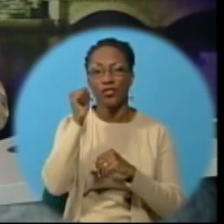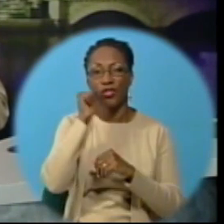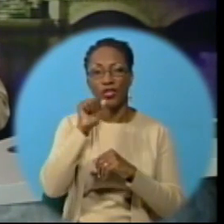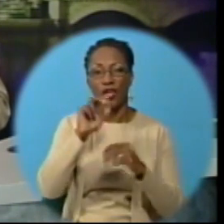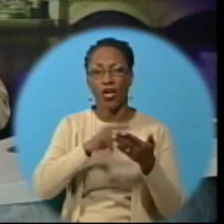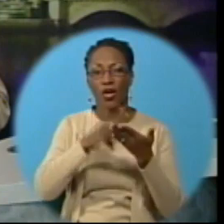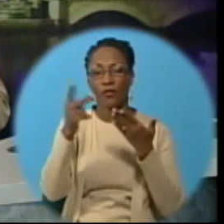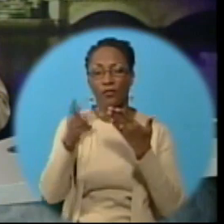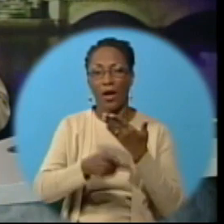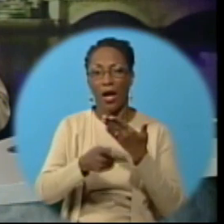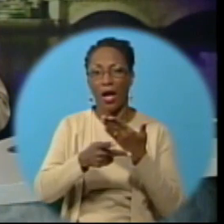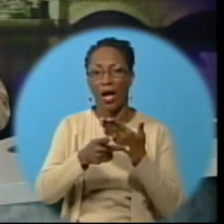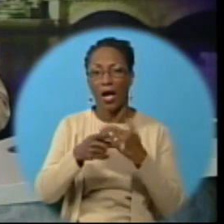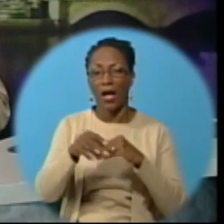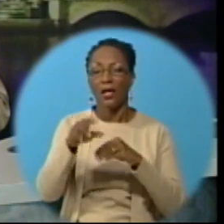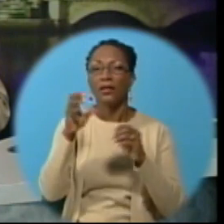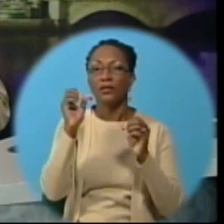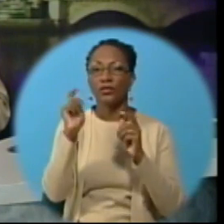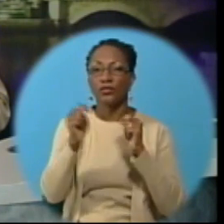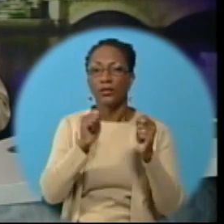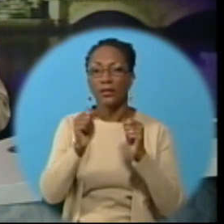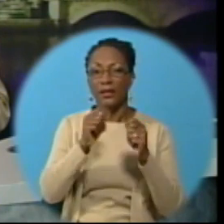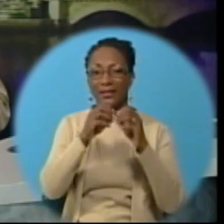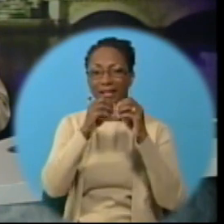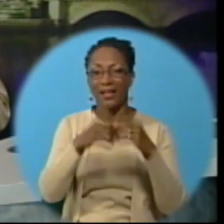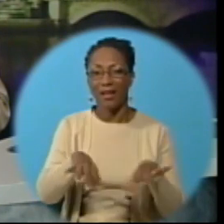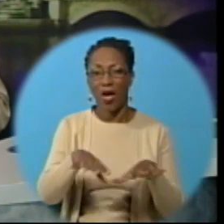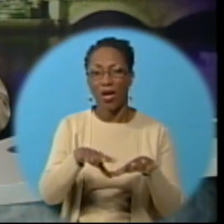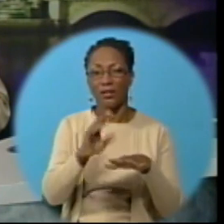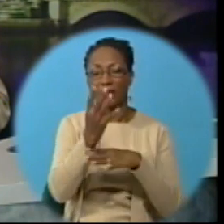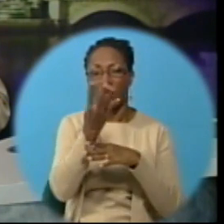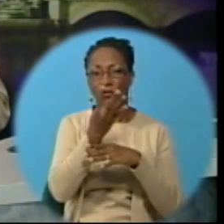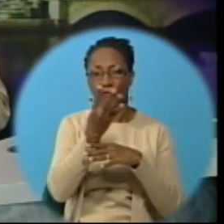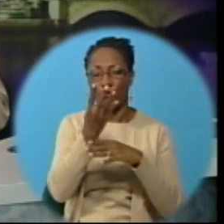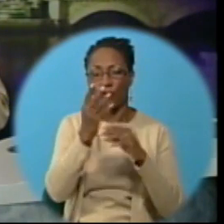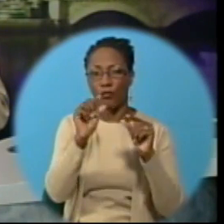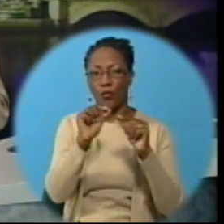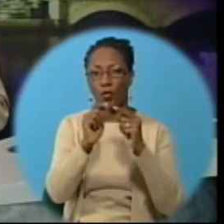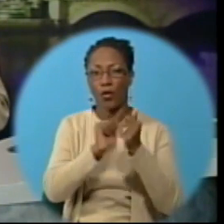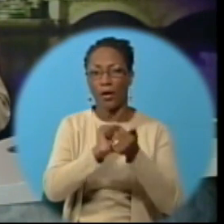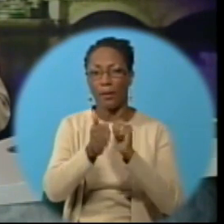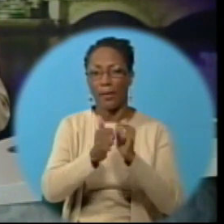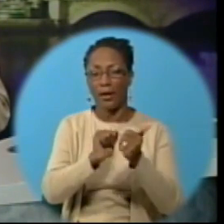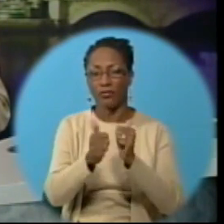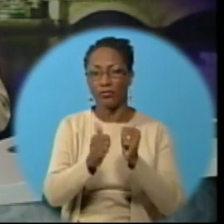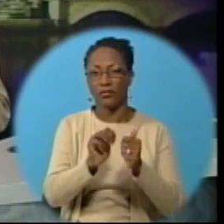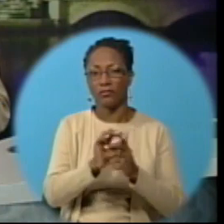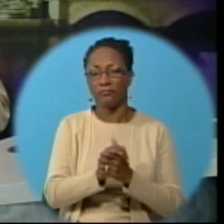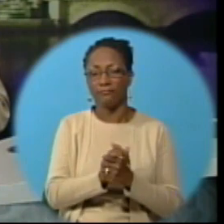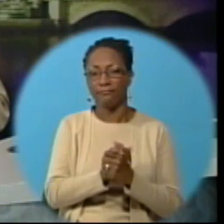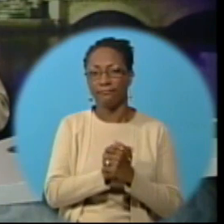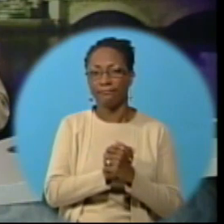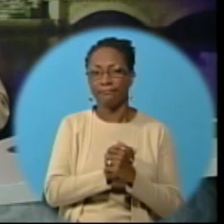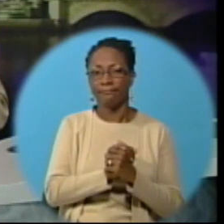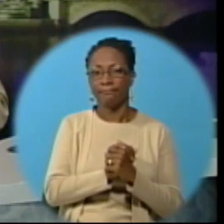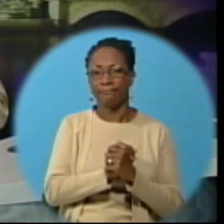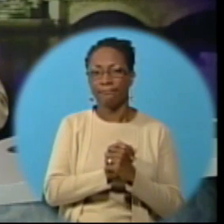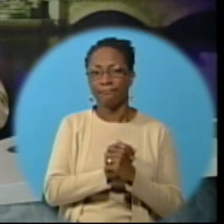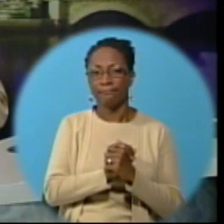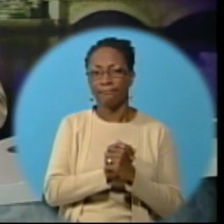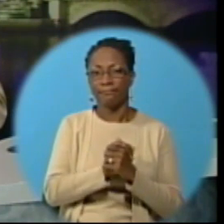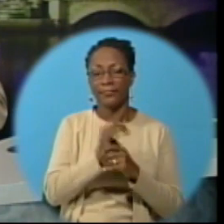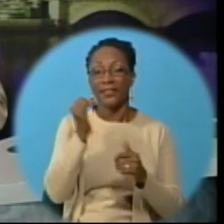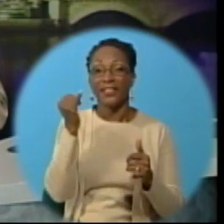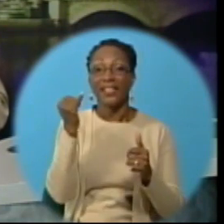TNT, losing 14-25, 15-25, 26-24, 19-25. The